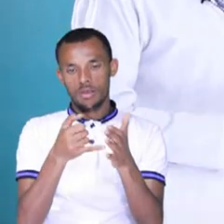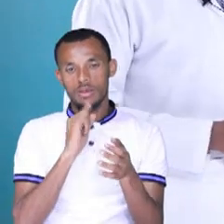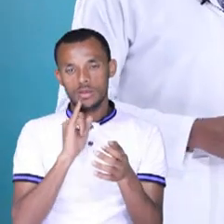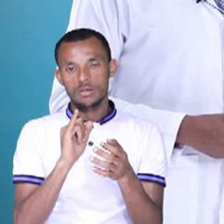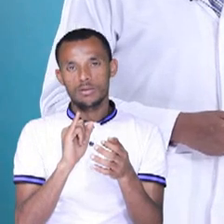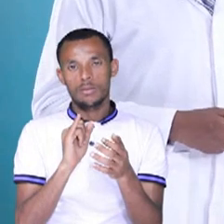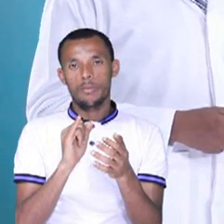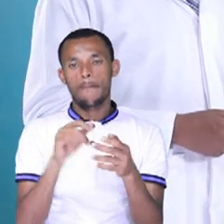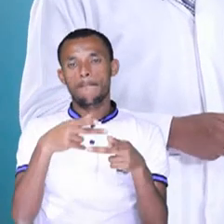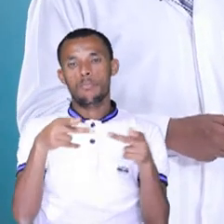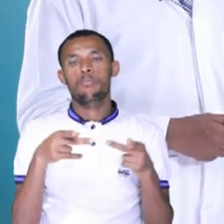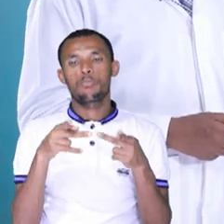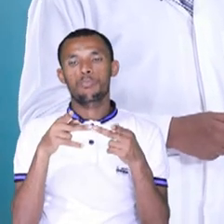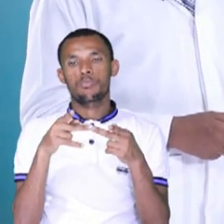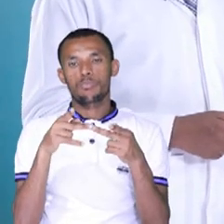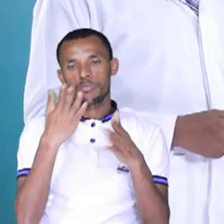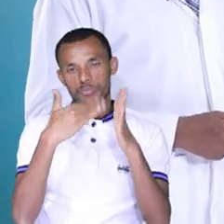a permutation problem.